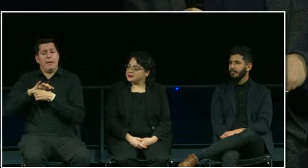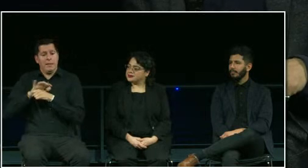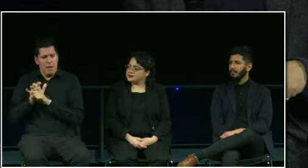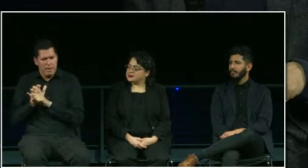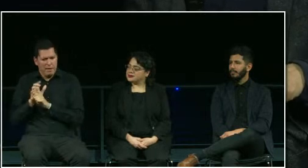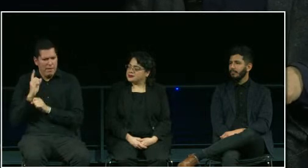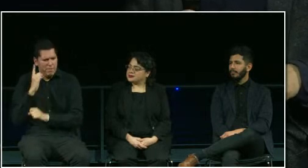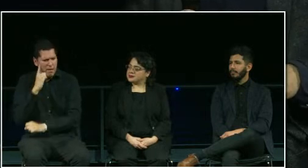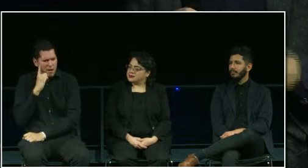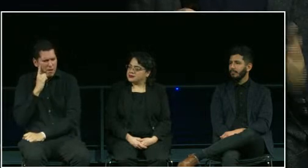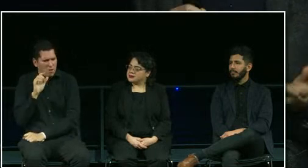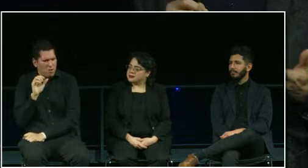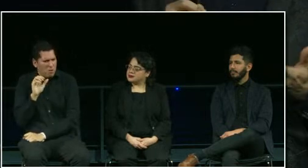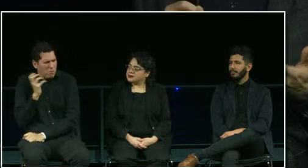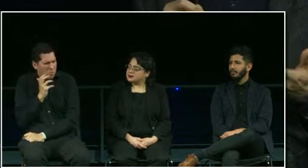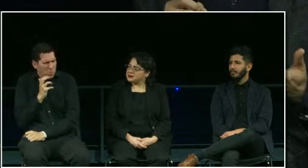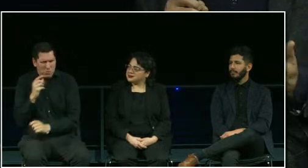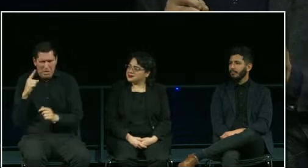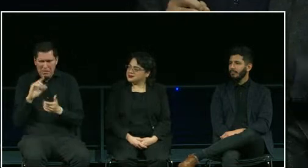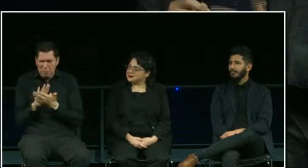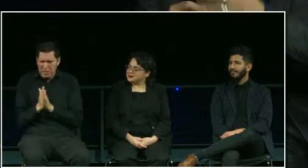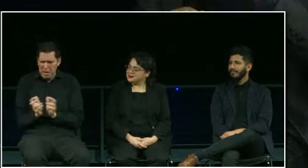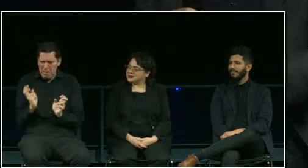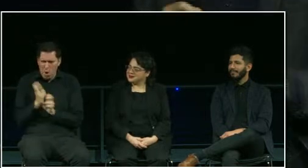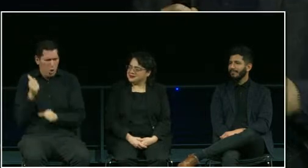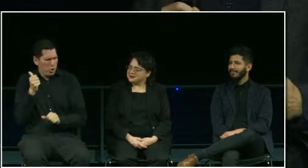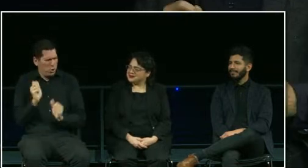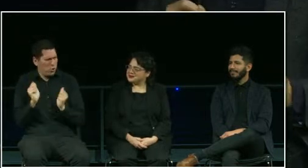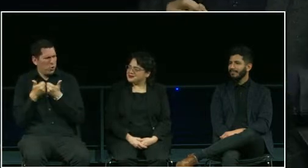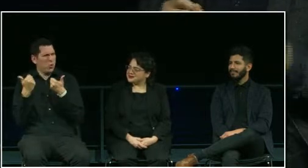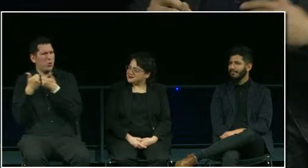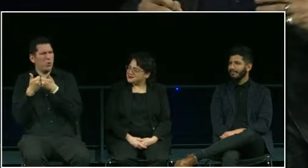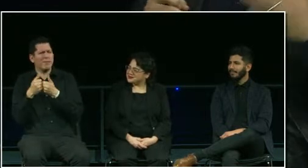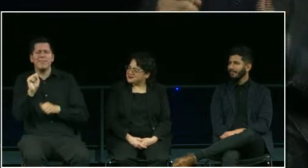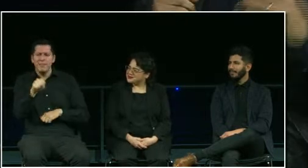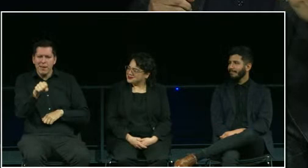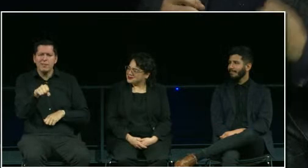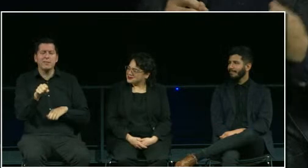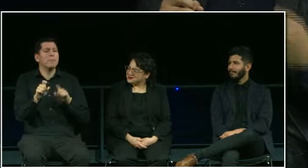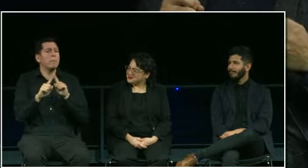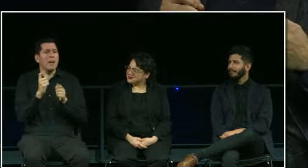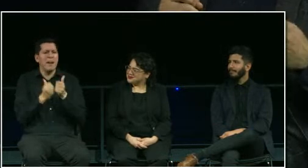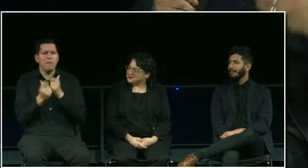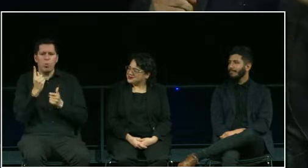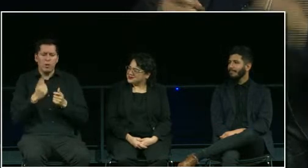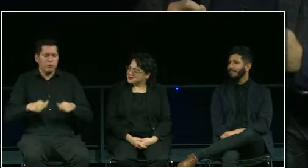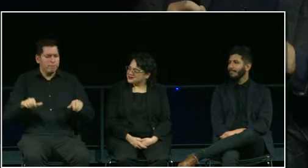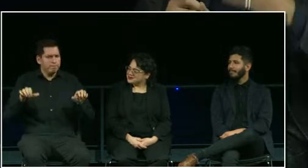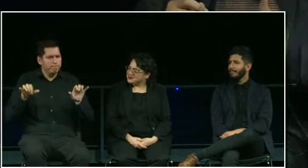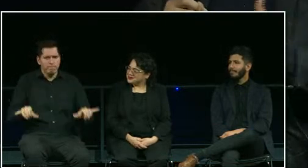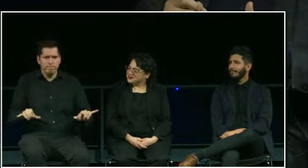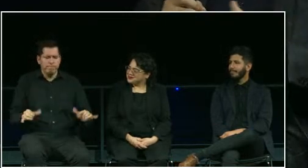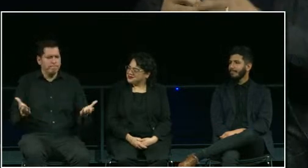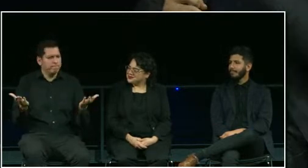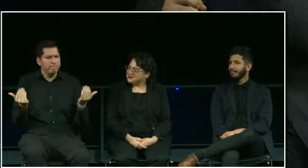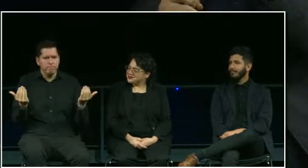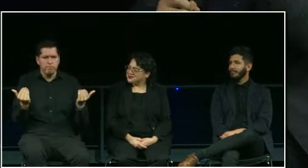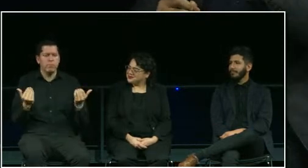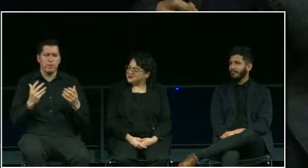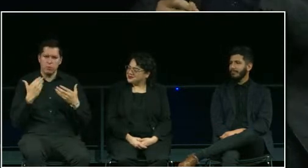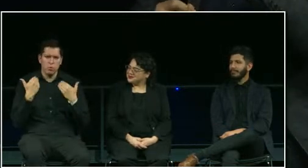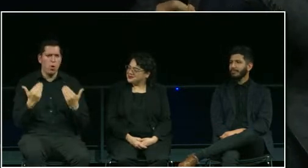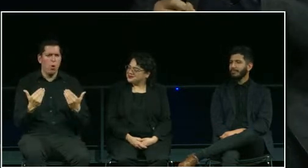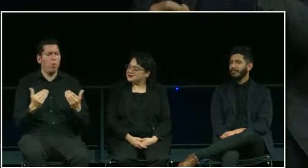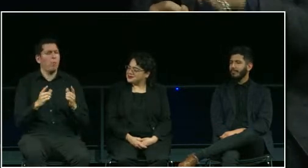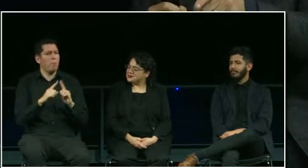my God, like, did this just get harder? And it totally did, but like, everyone buckled down. Everyone was like, okay, but this is